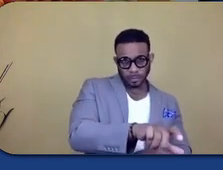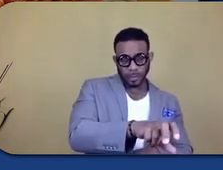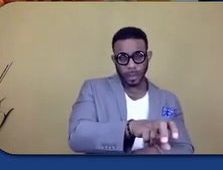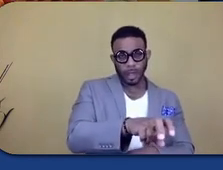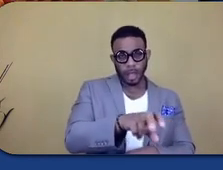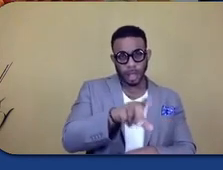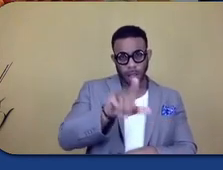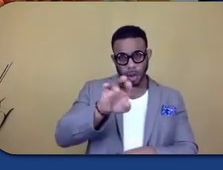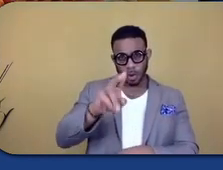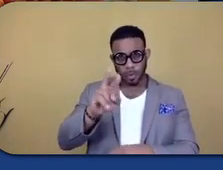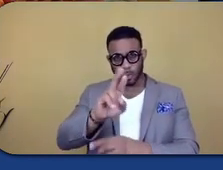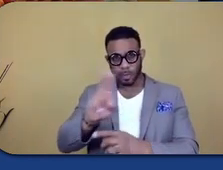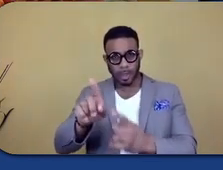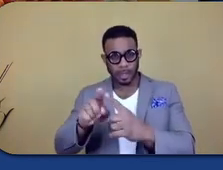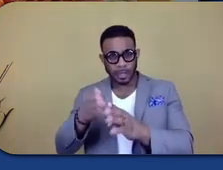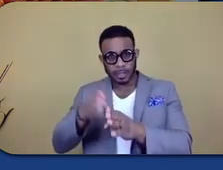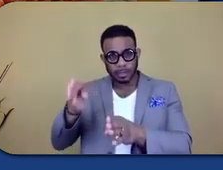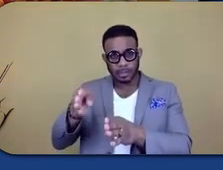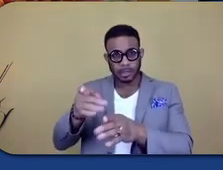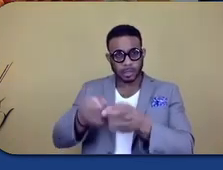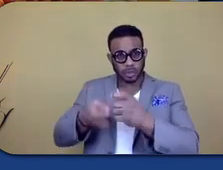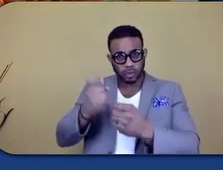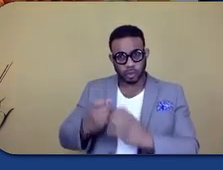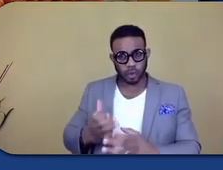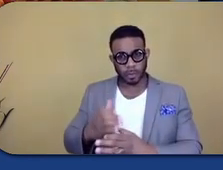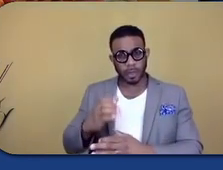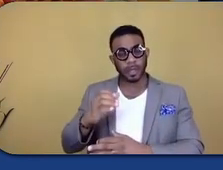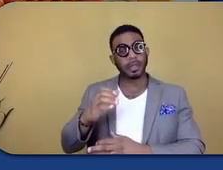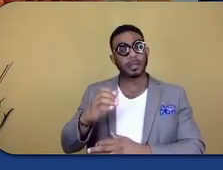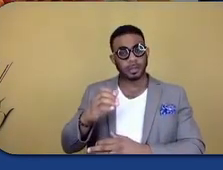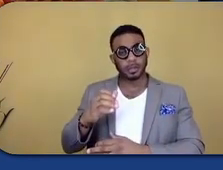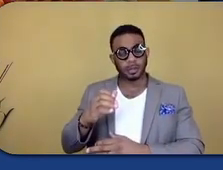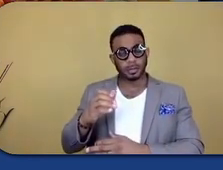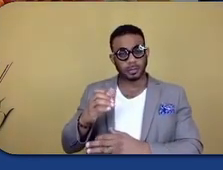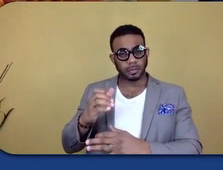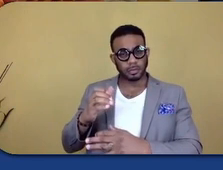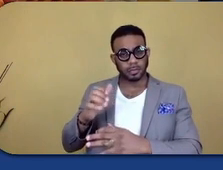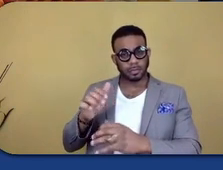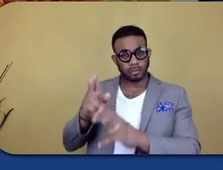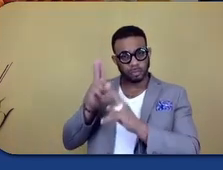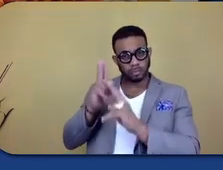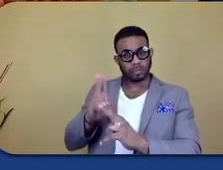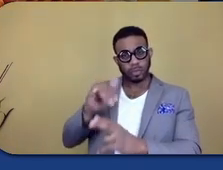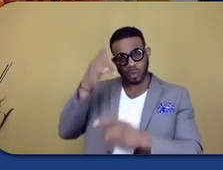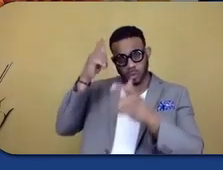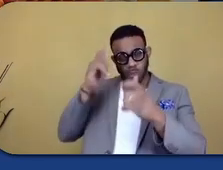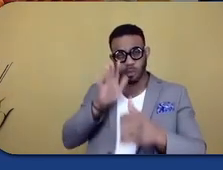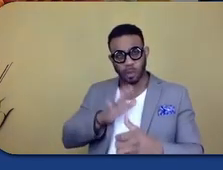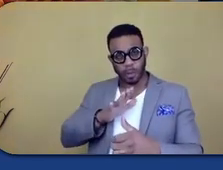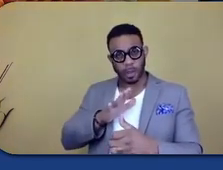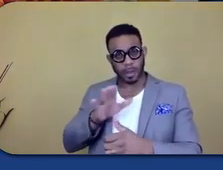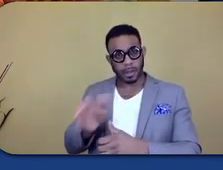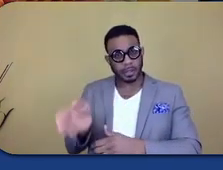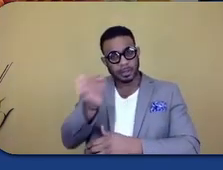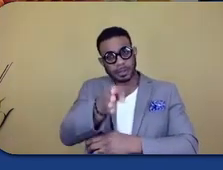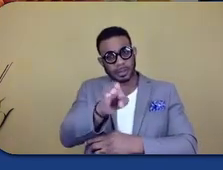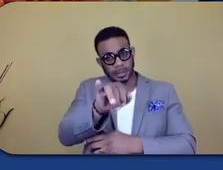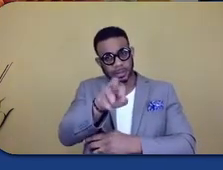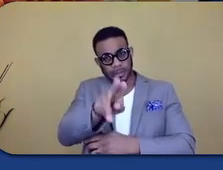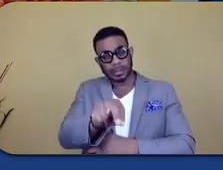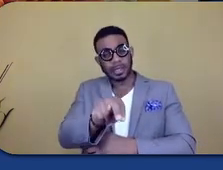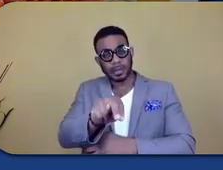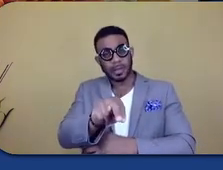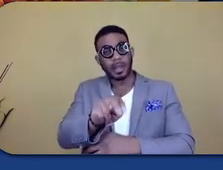On Lupai's right is Scopus Ladau of Crown the Woman, Bingo Simon, a Juba